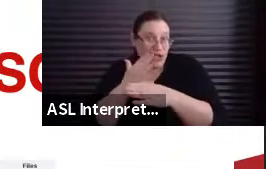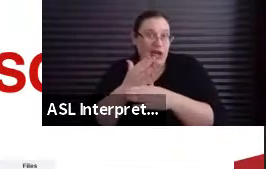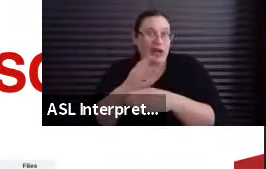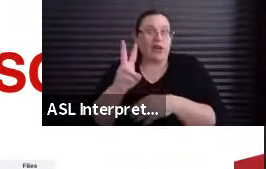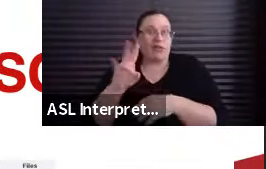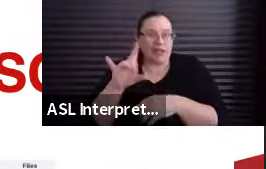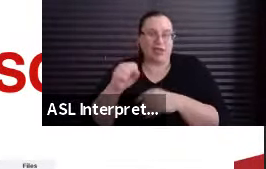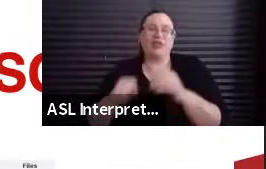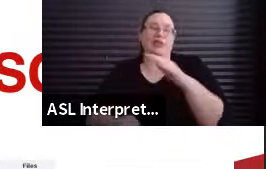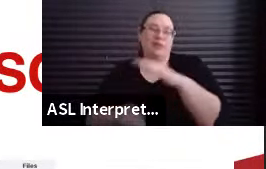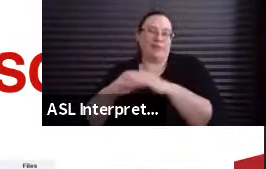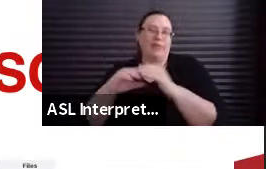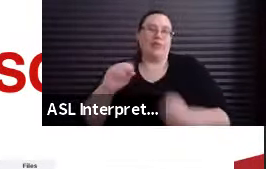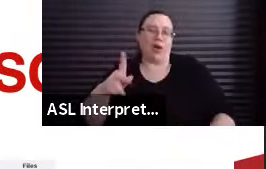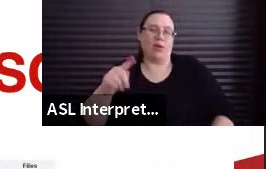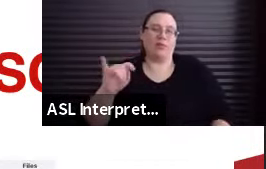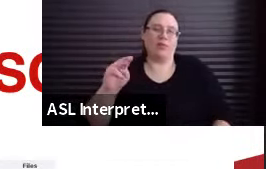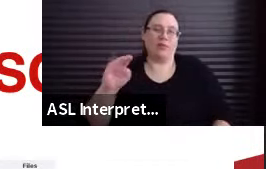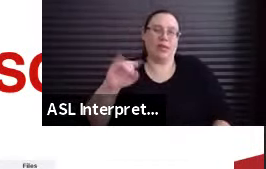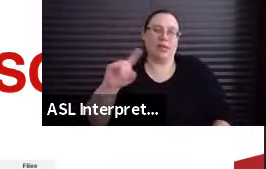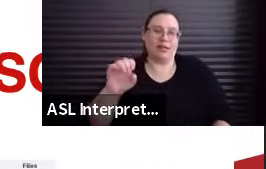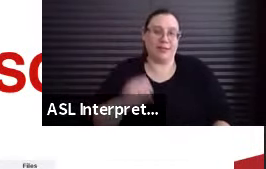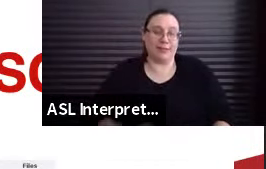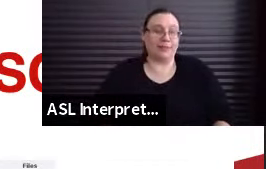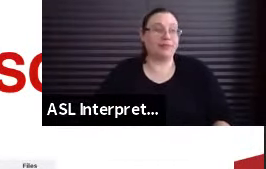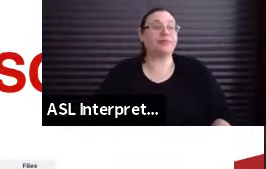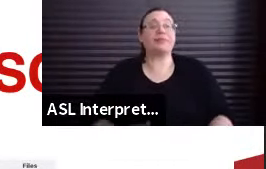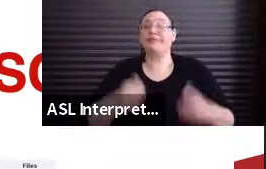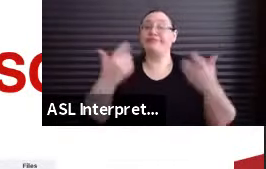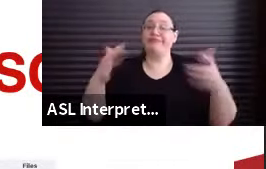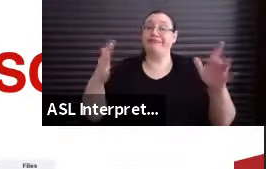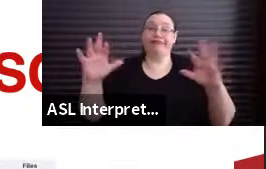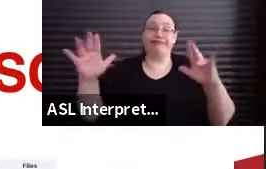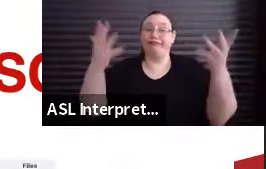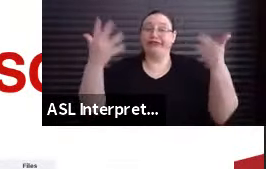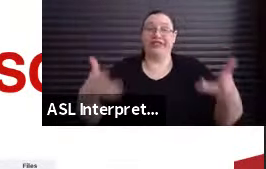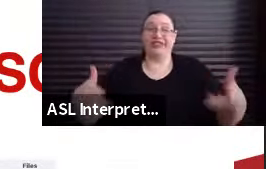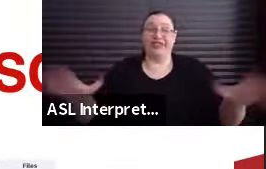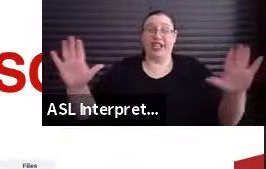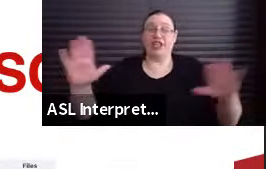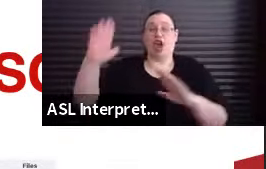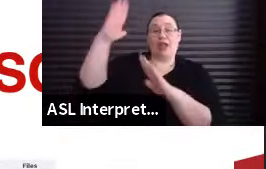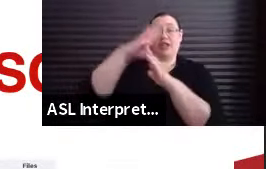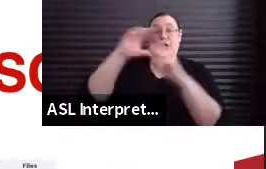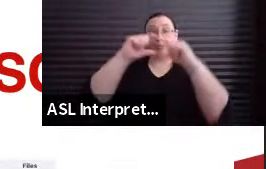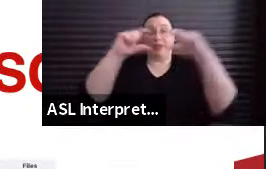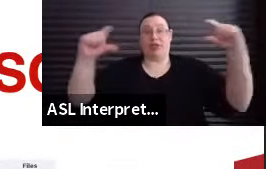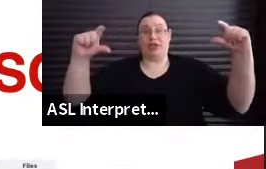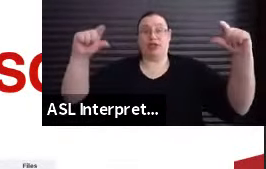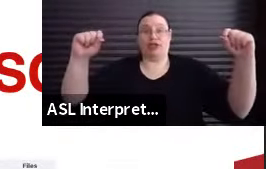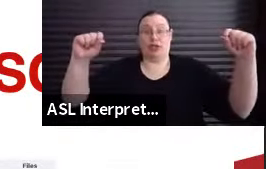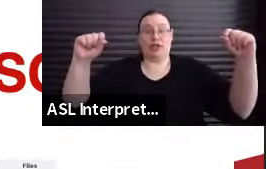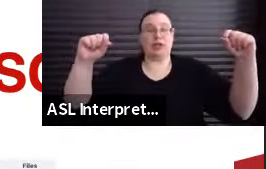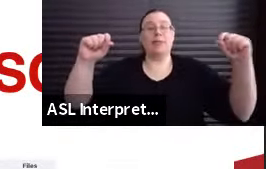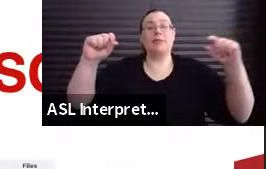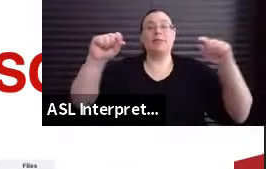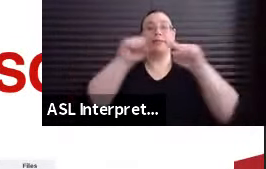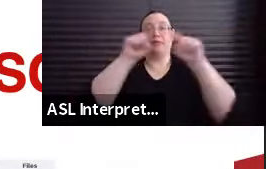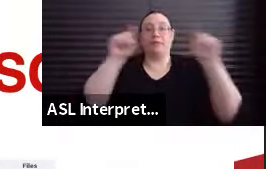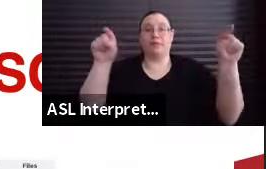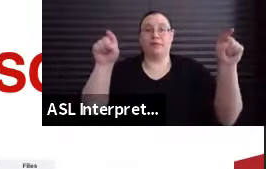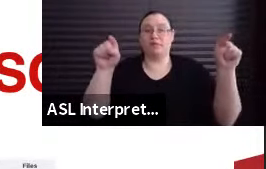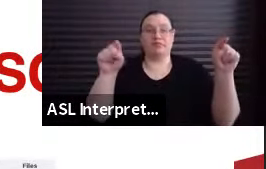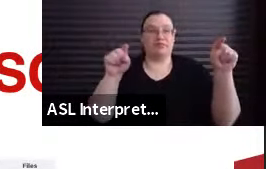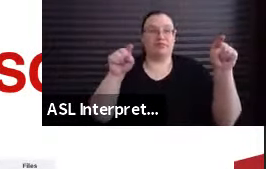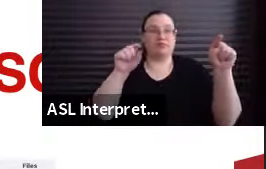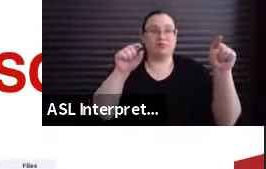sessions. And then when you're ready to stop sharing, at the top, at the top of the screen, you'll see the same